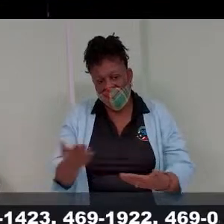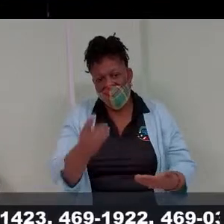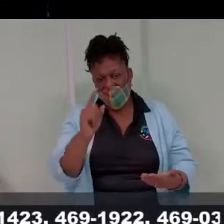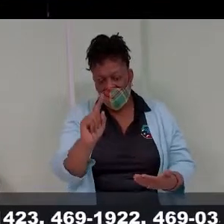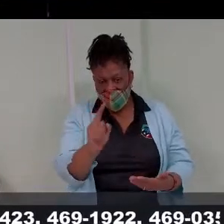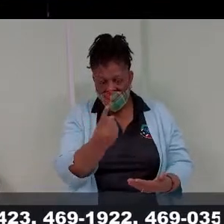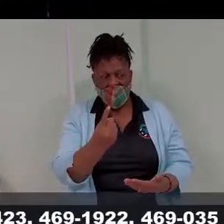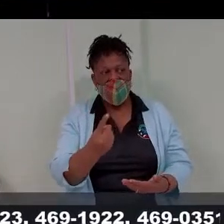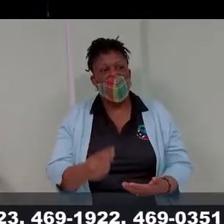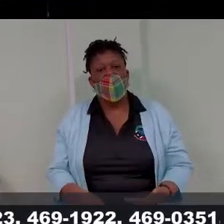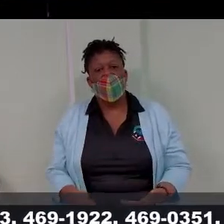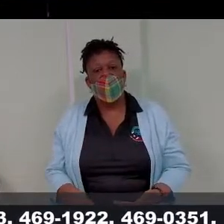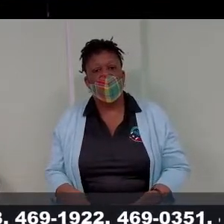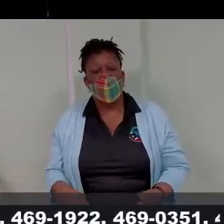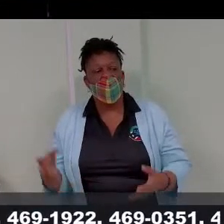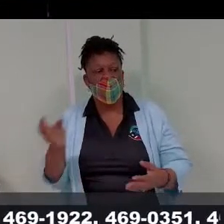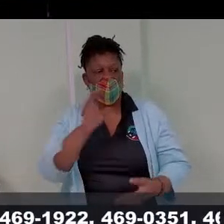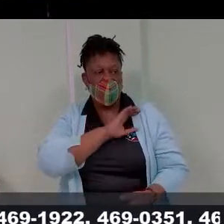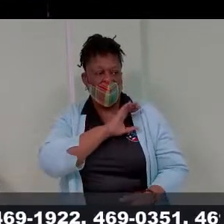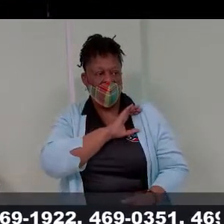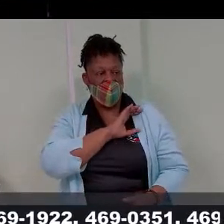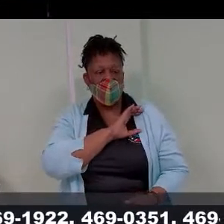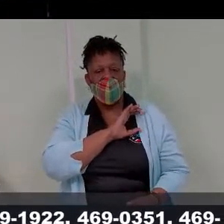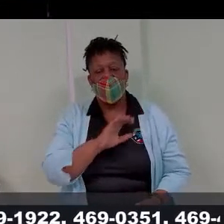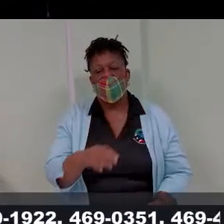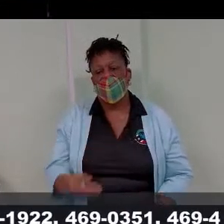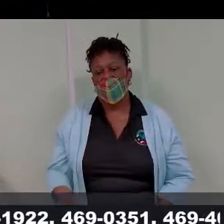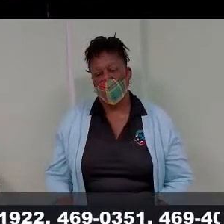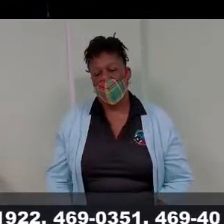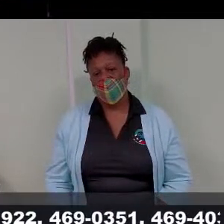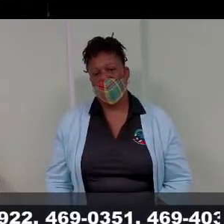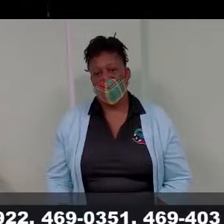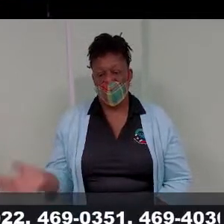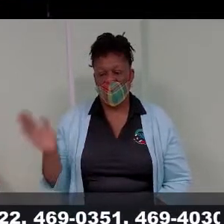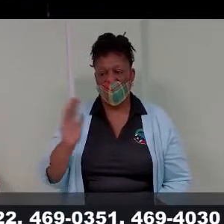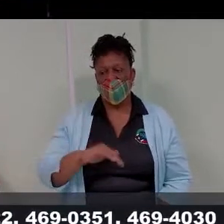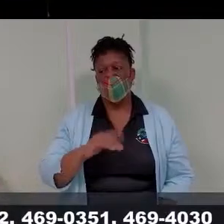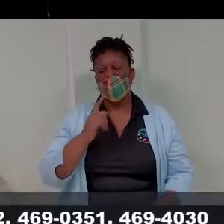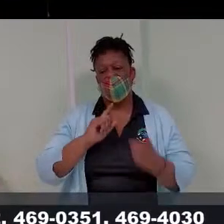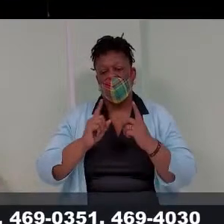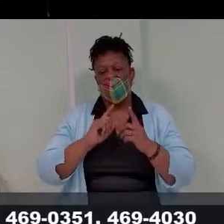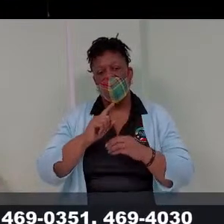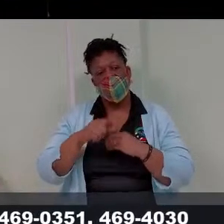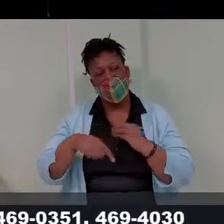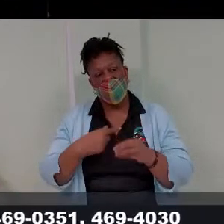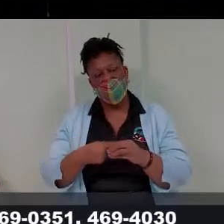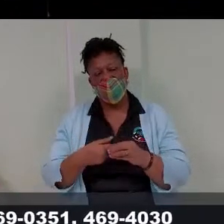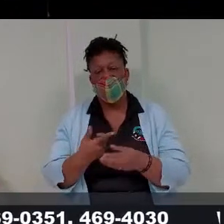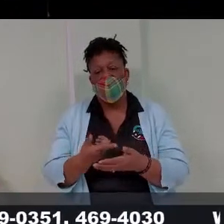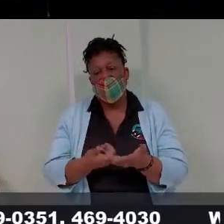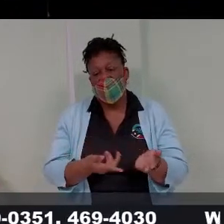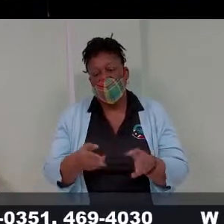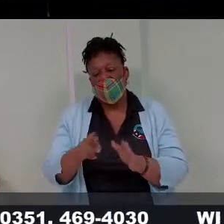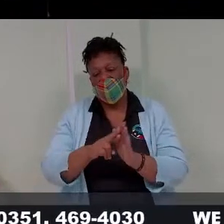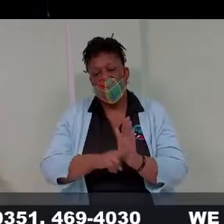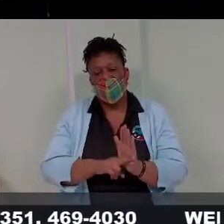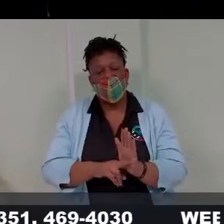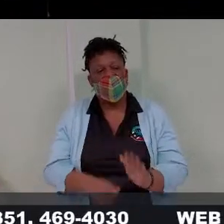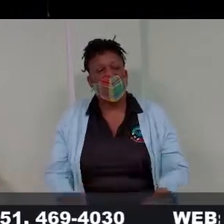firstly, Superintendent Cromwell Henry, Divisional Commander for District A, to bring us his